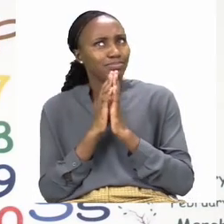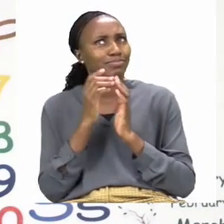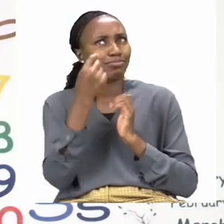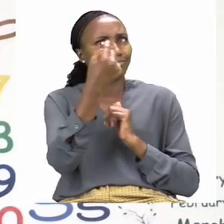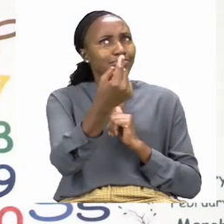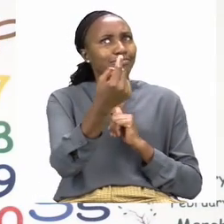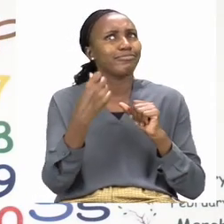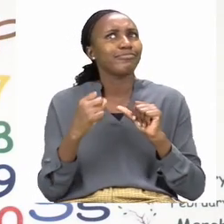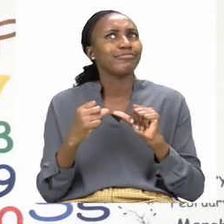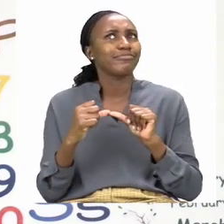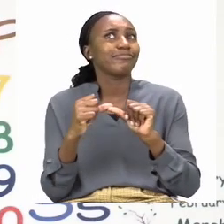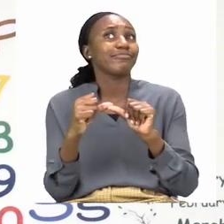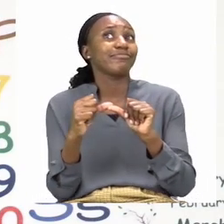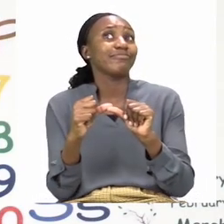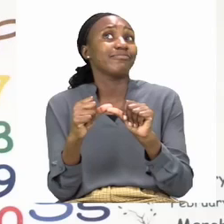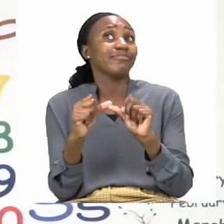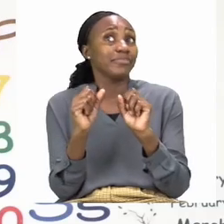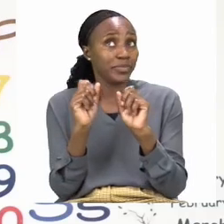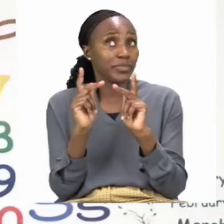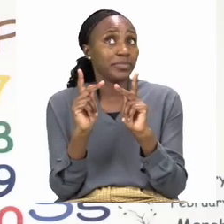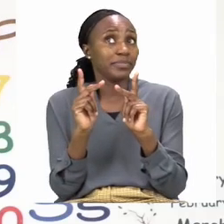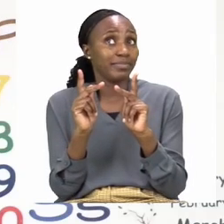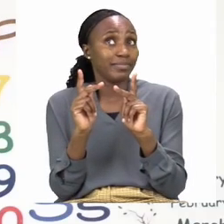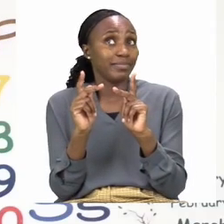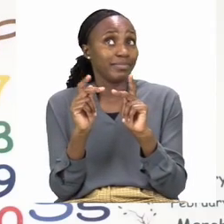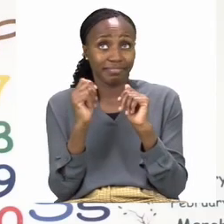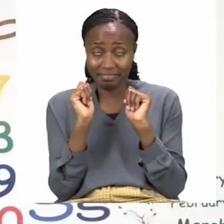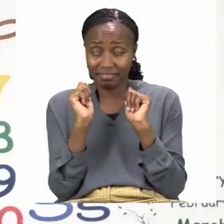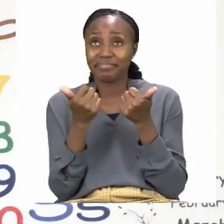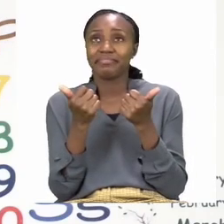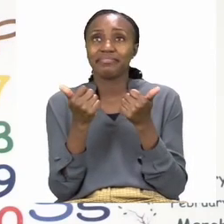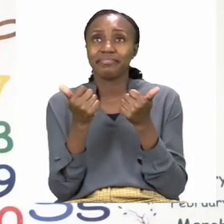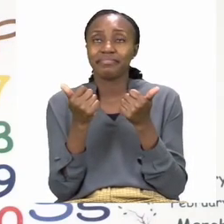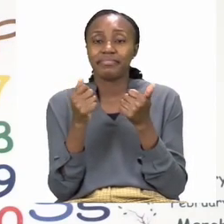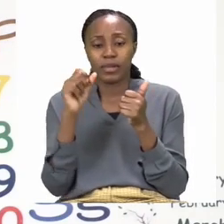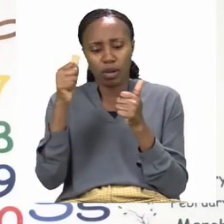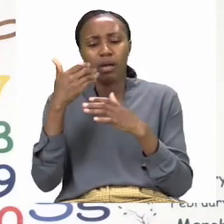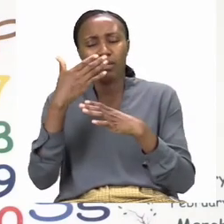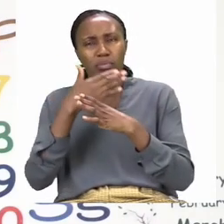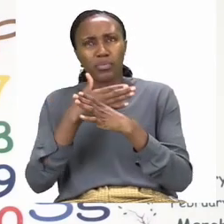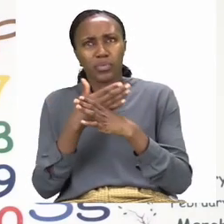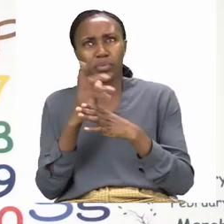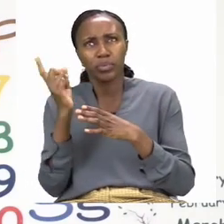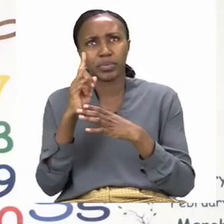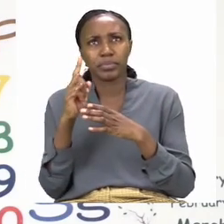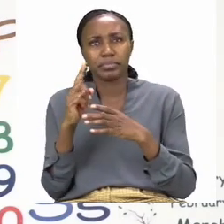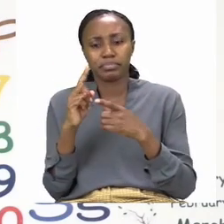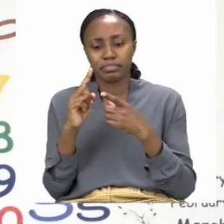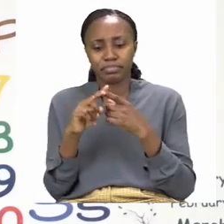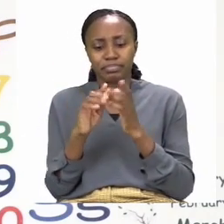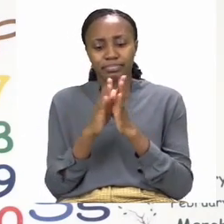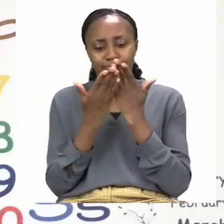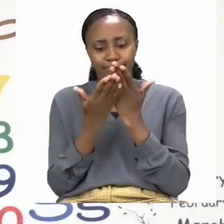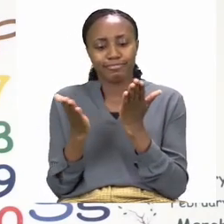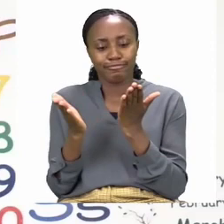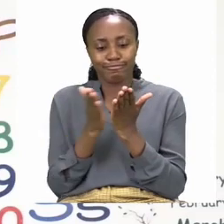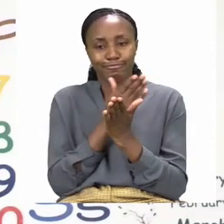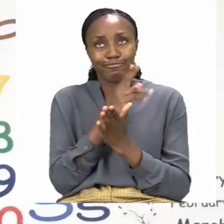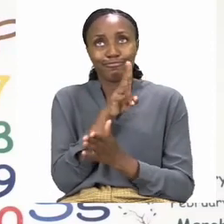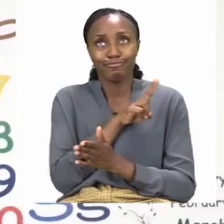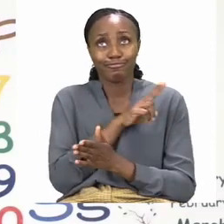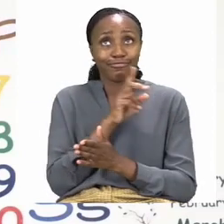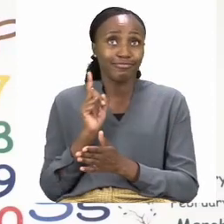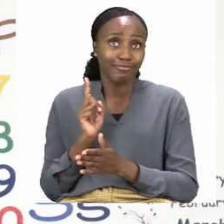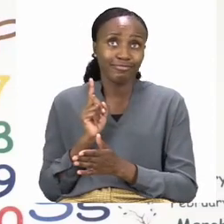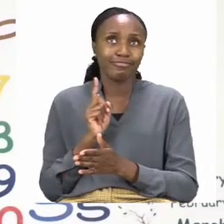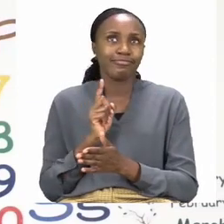top of your page. But before you go ahead to do that, let's quickly turn our booklets to page 21